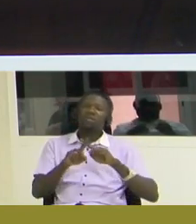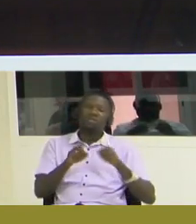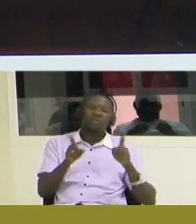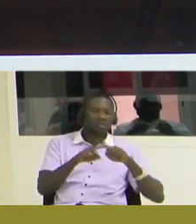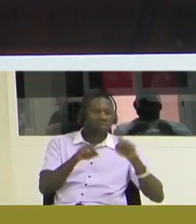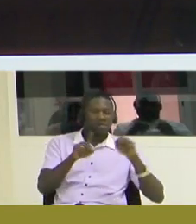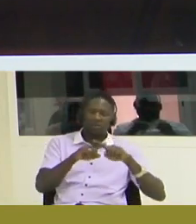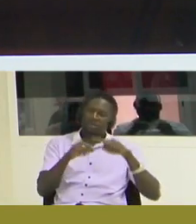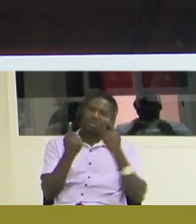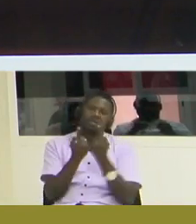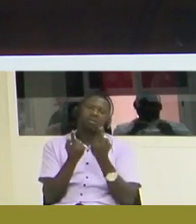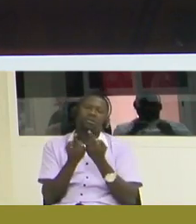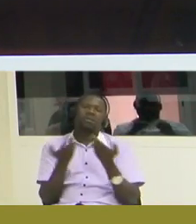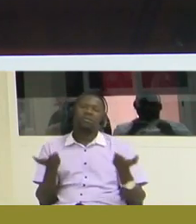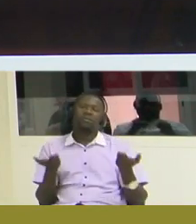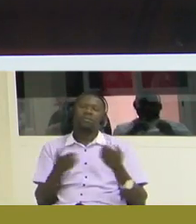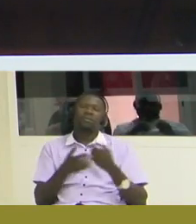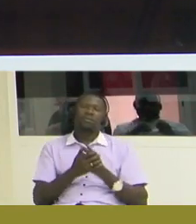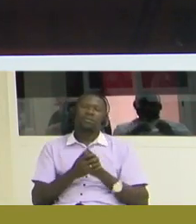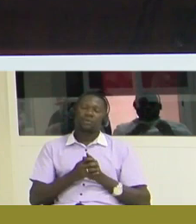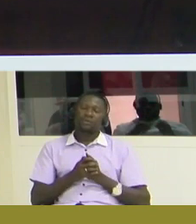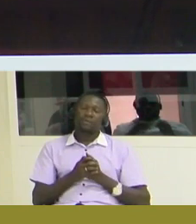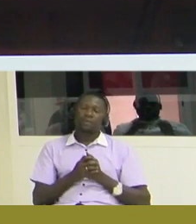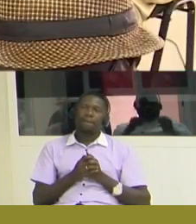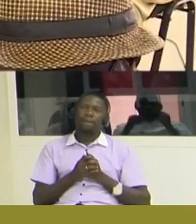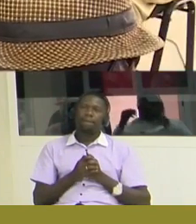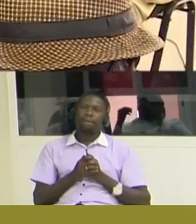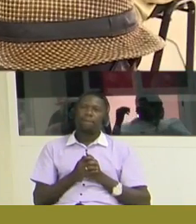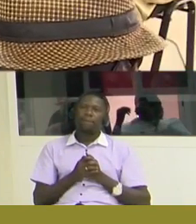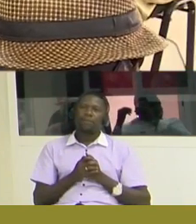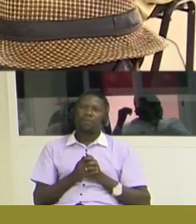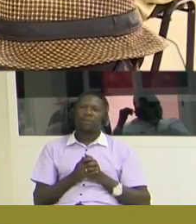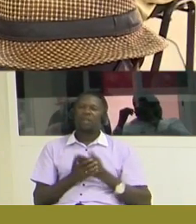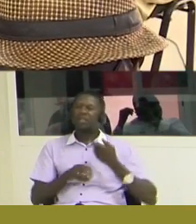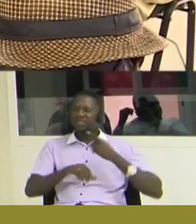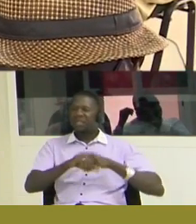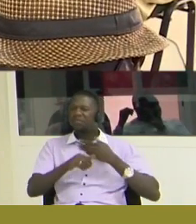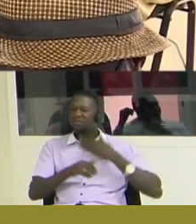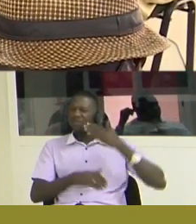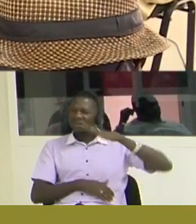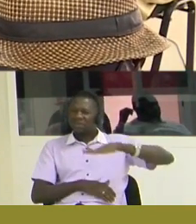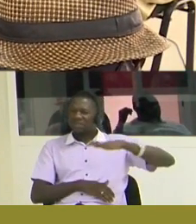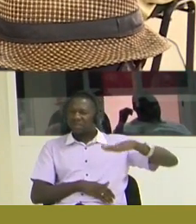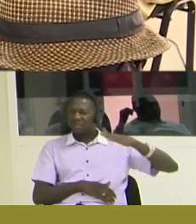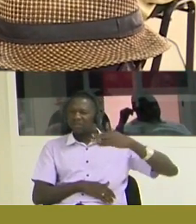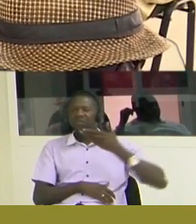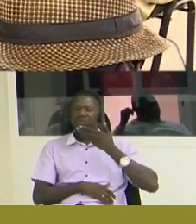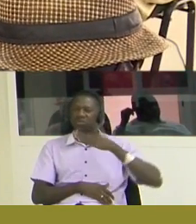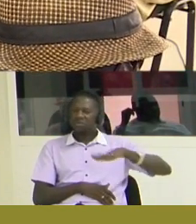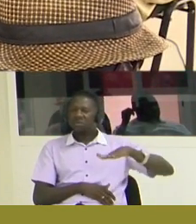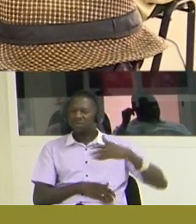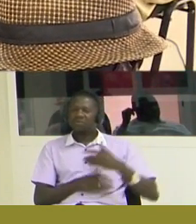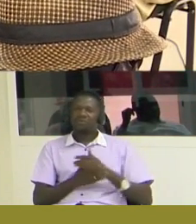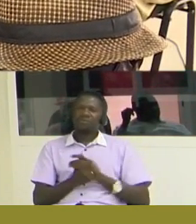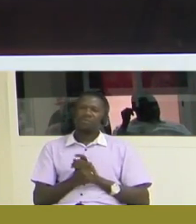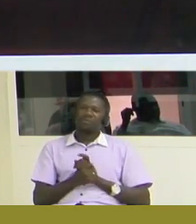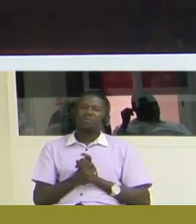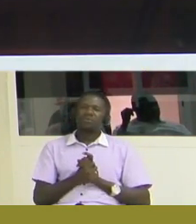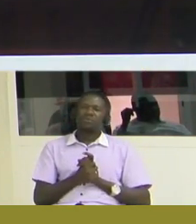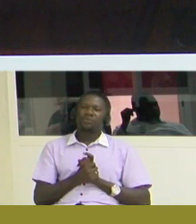Gemma and many many other things not Indian water when I was young man a young boy